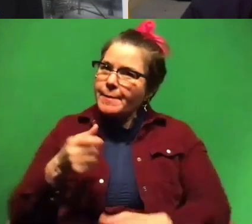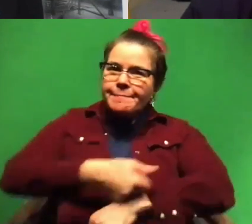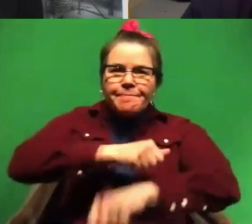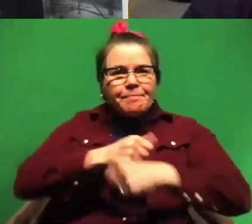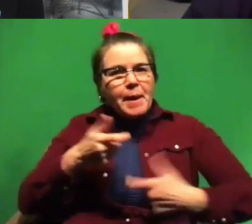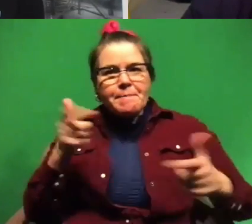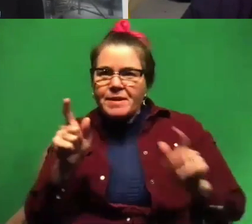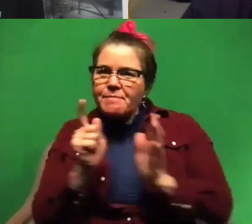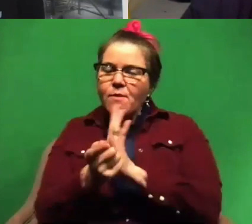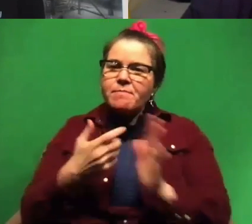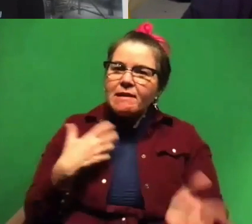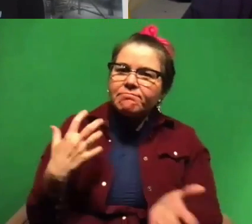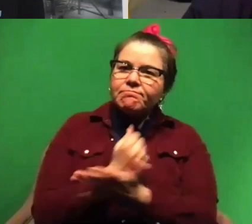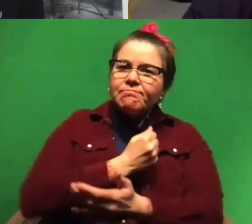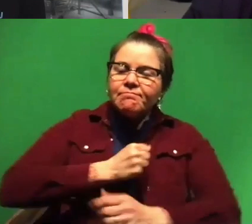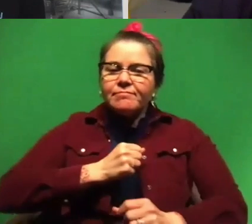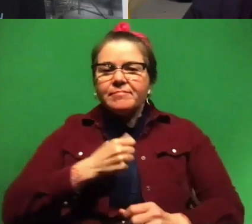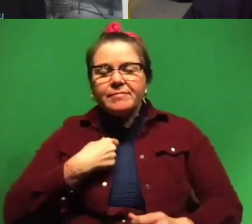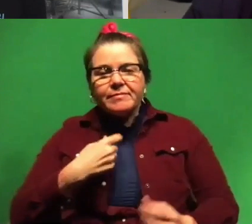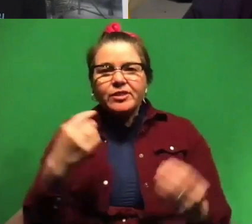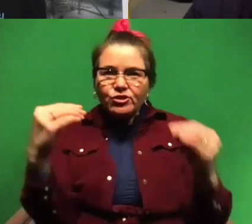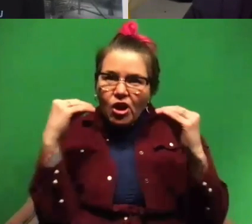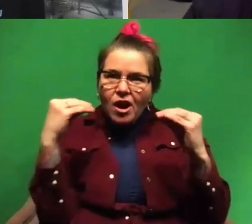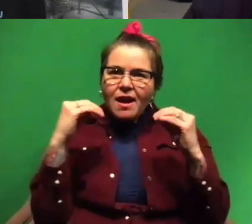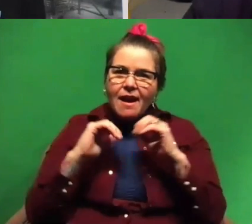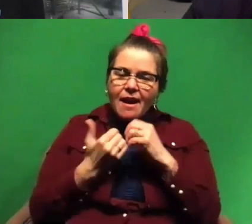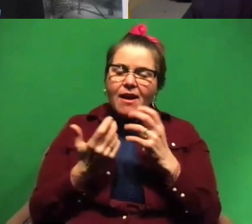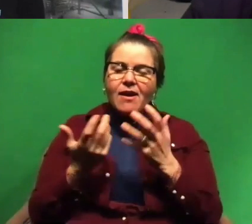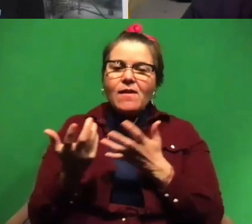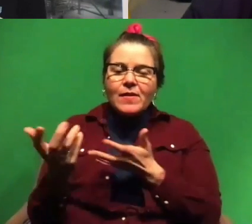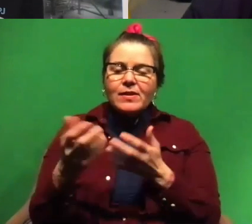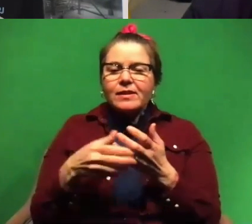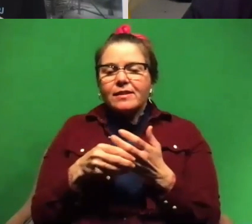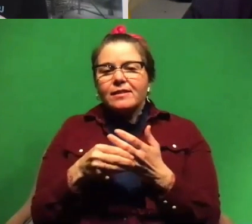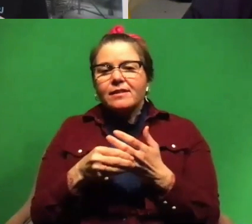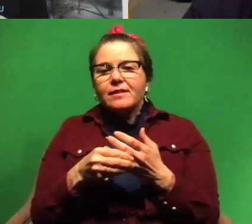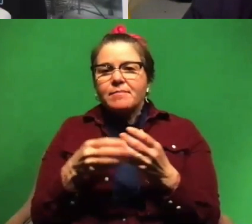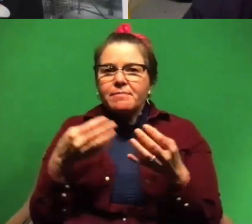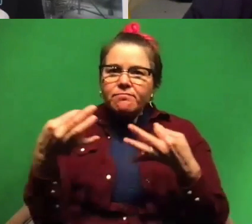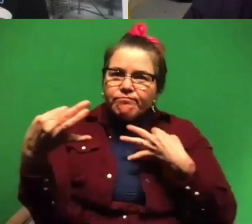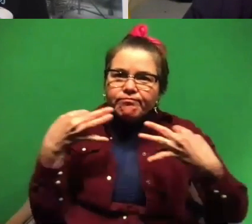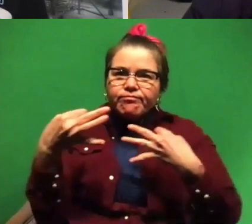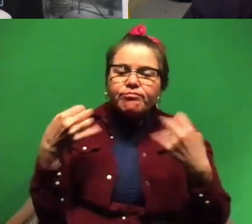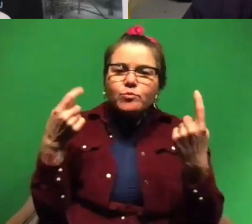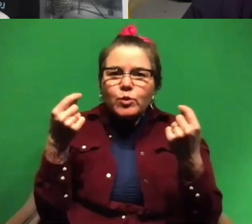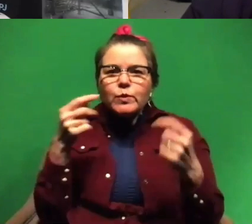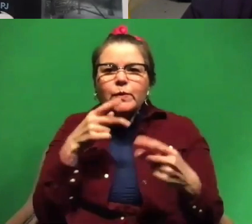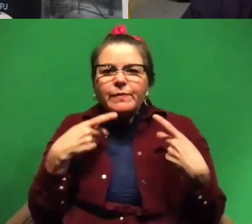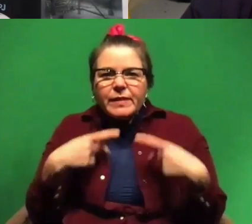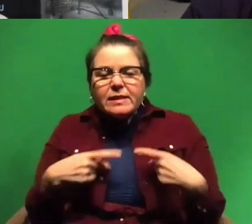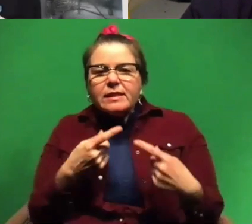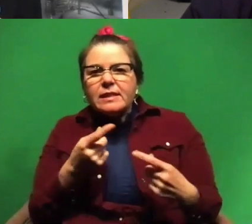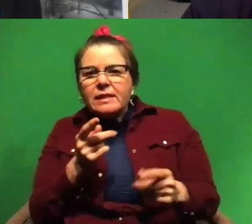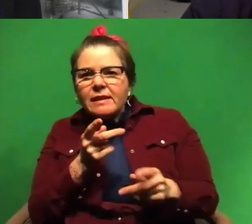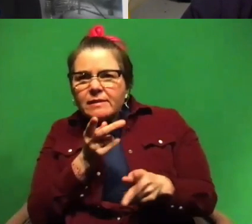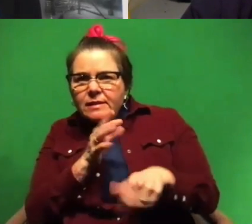is my chance. You know, I'd been taught how to do it and told what to kind of do physically and what to look out